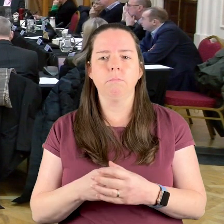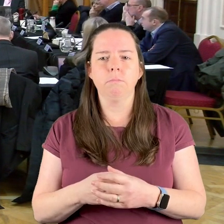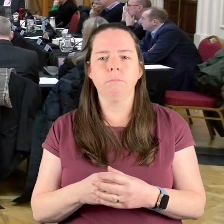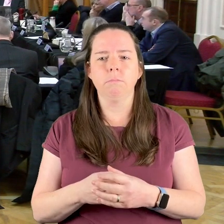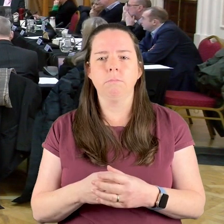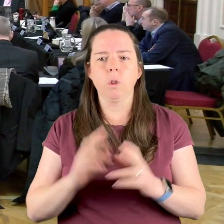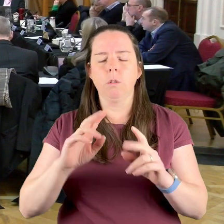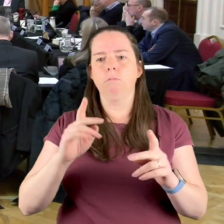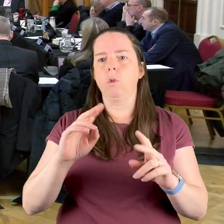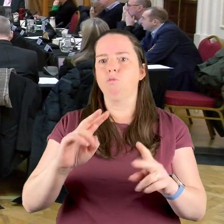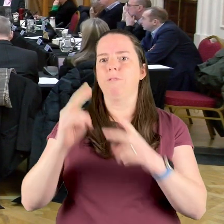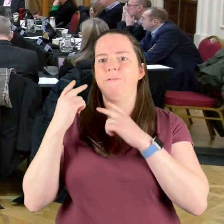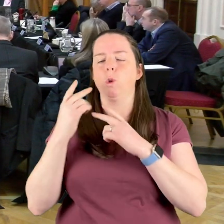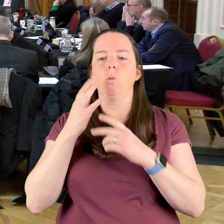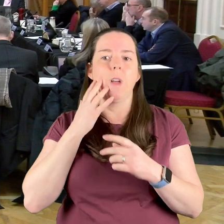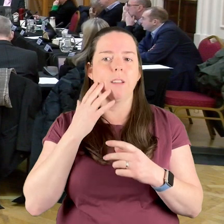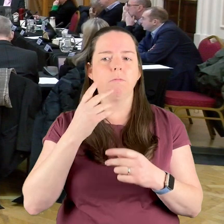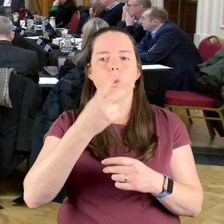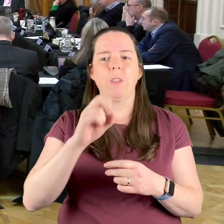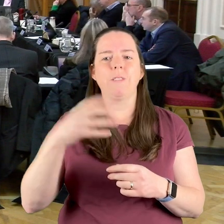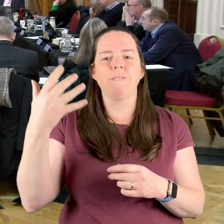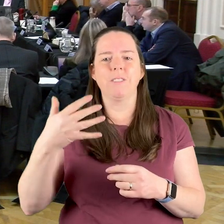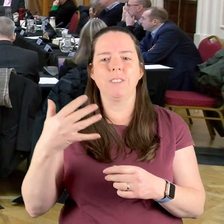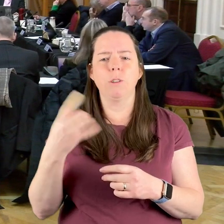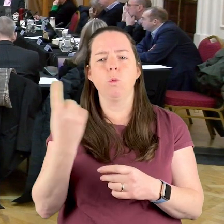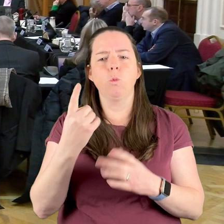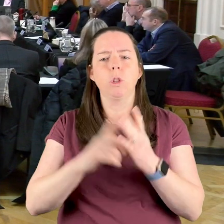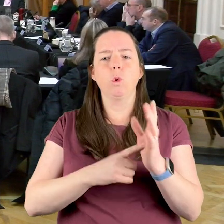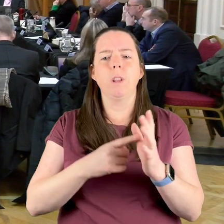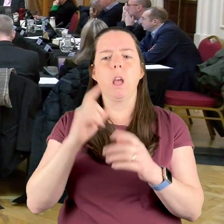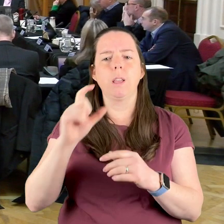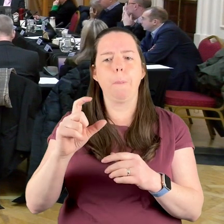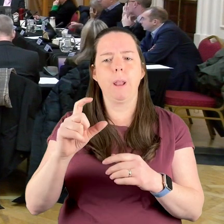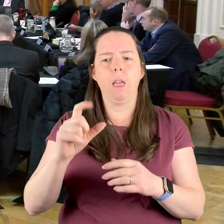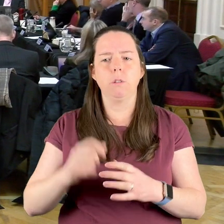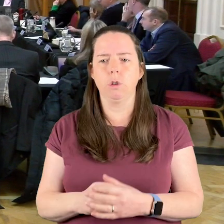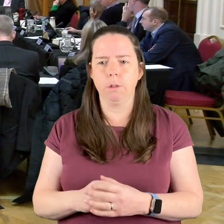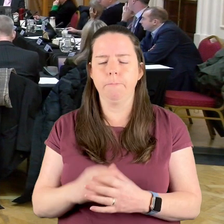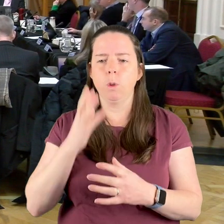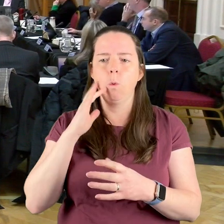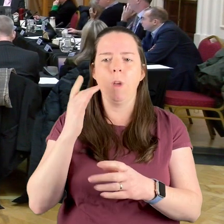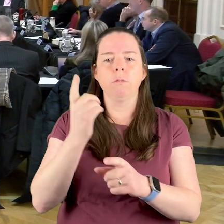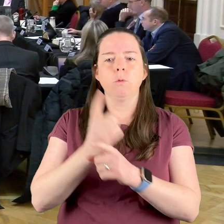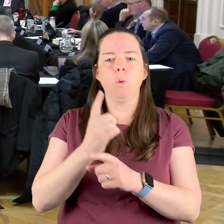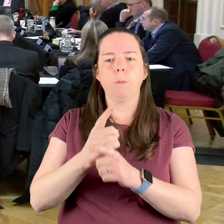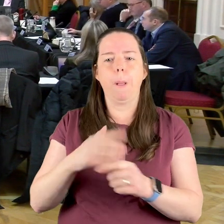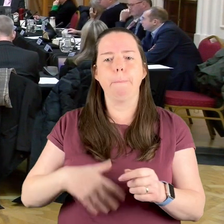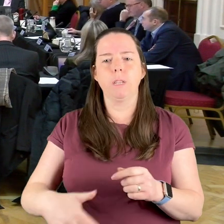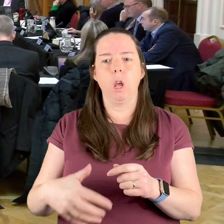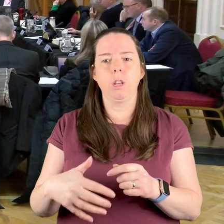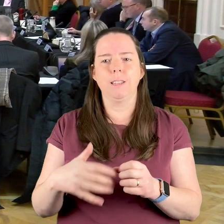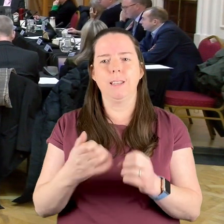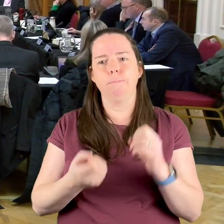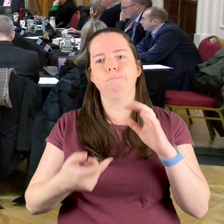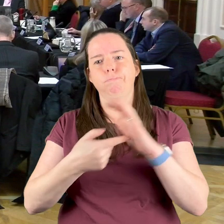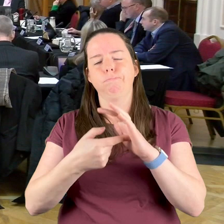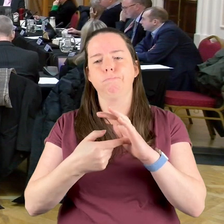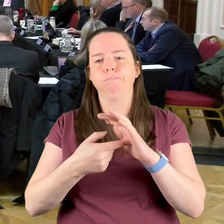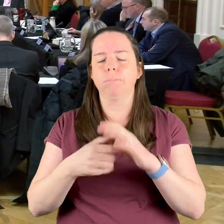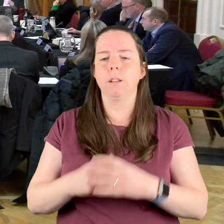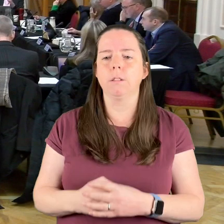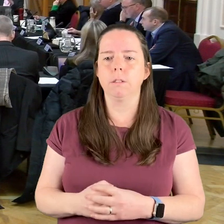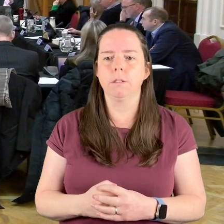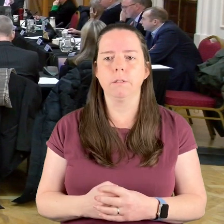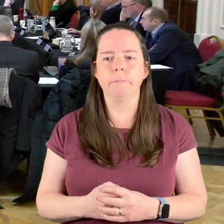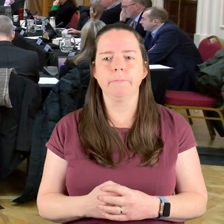after maternity review in 2015 by Julia Kubilich. That is when they talk about